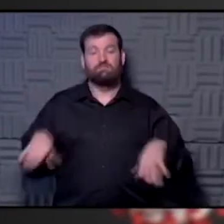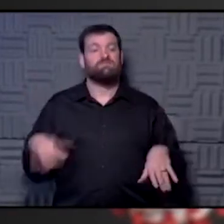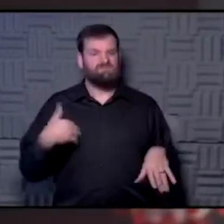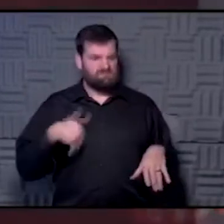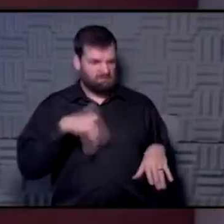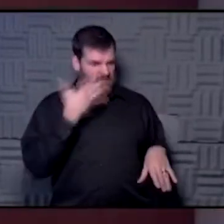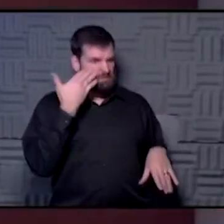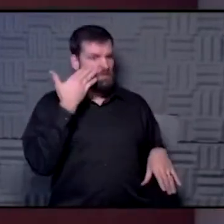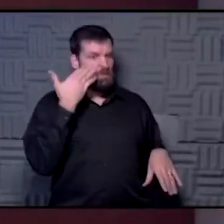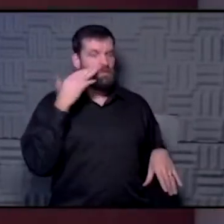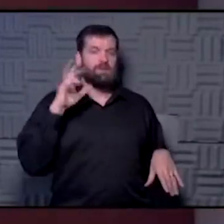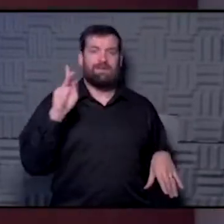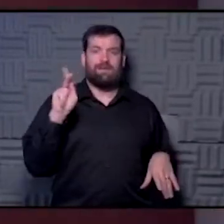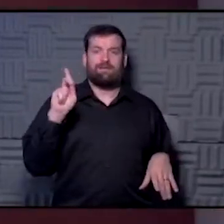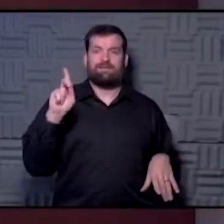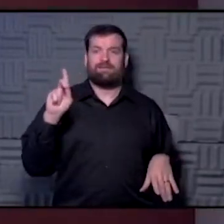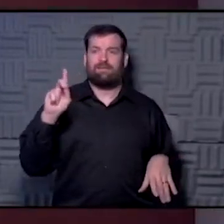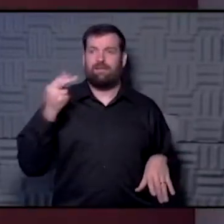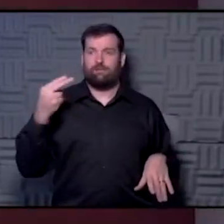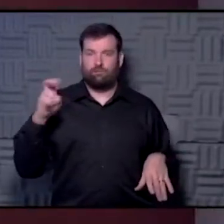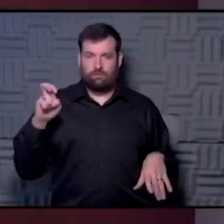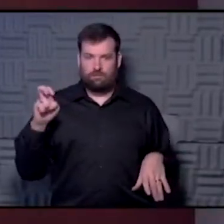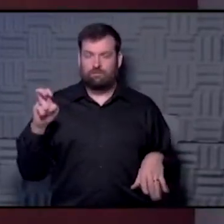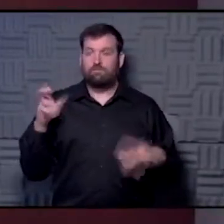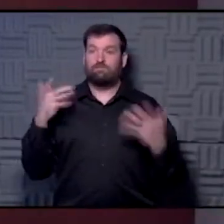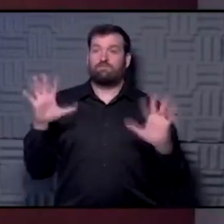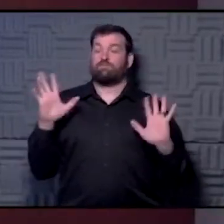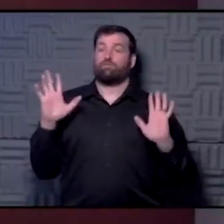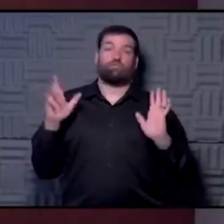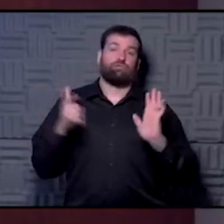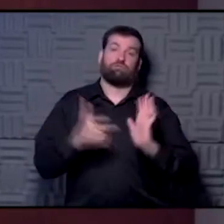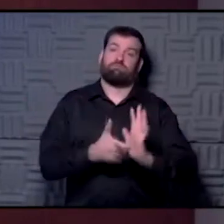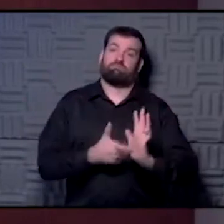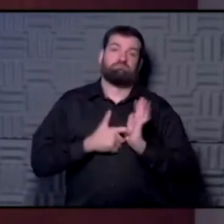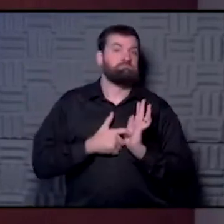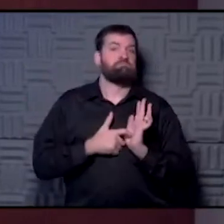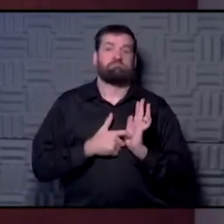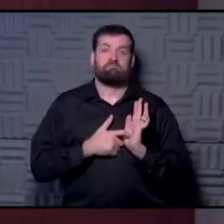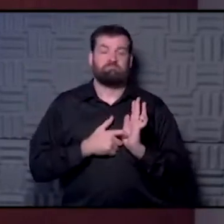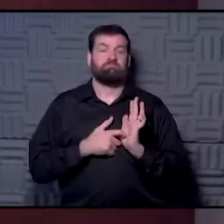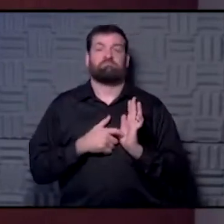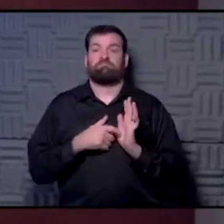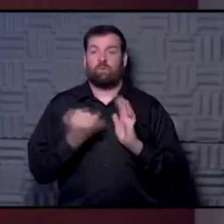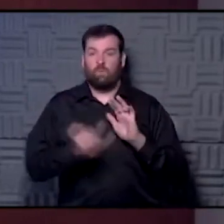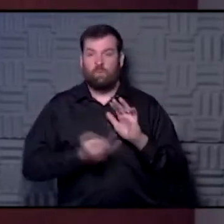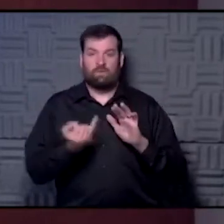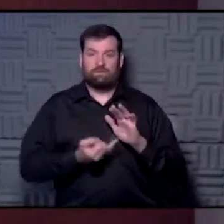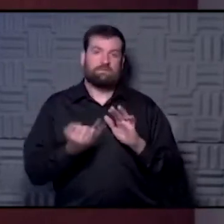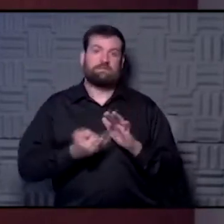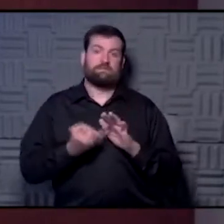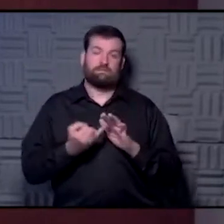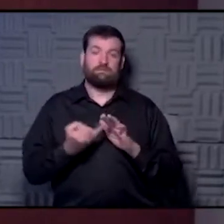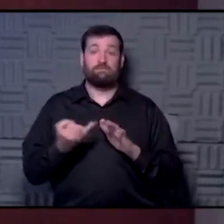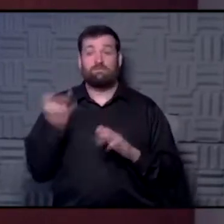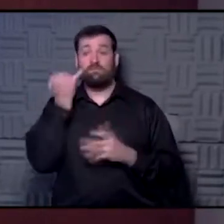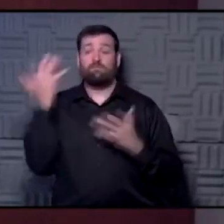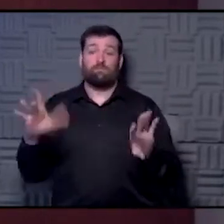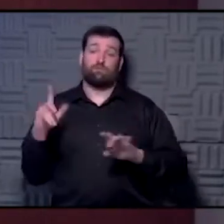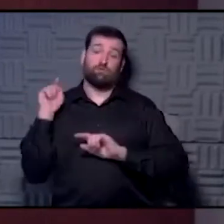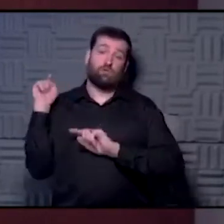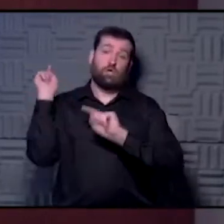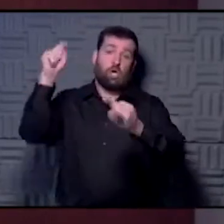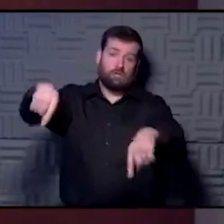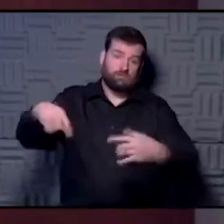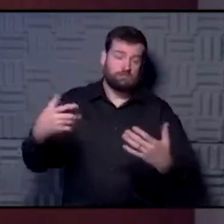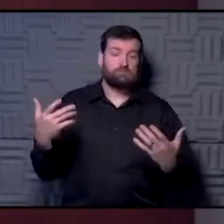that KDHE has mandatory quarantine guidance if you have attended a large venue.